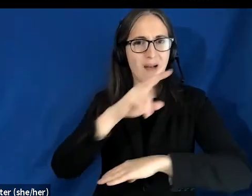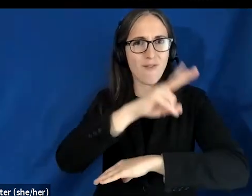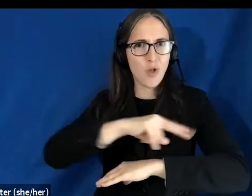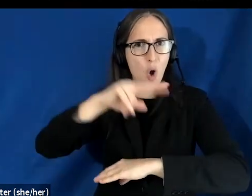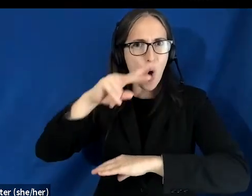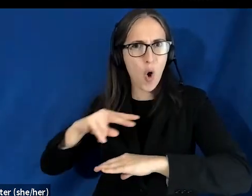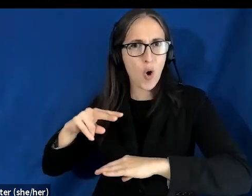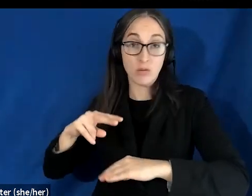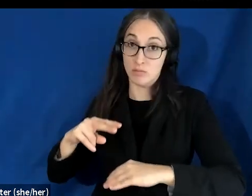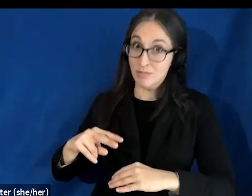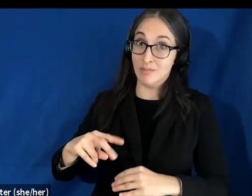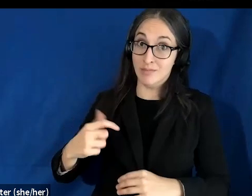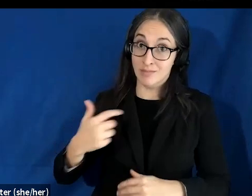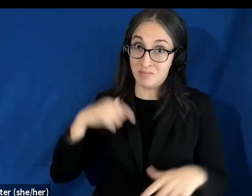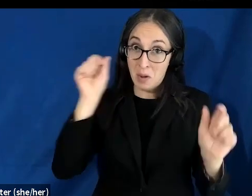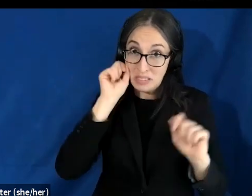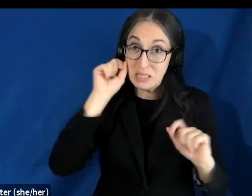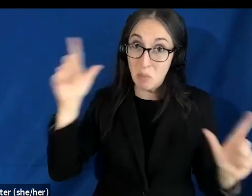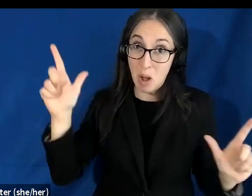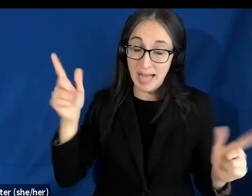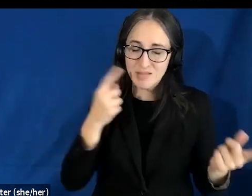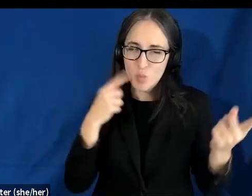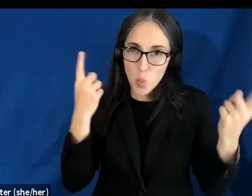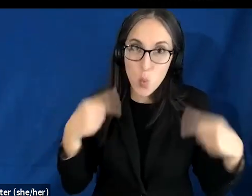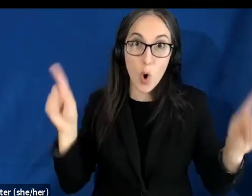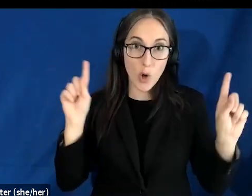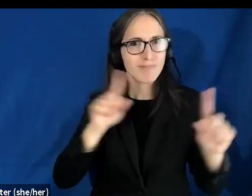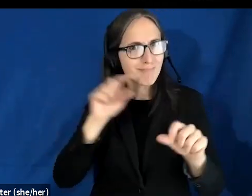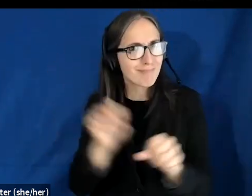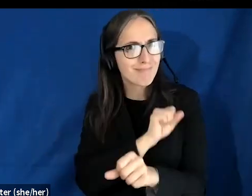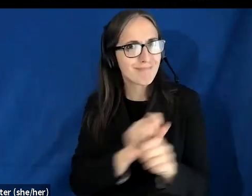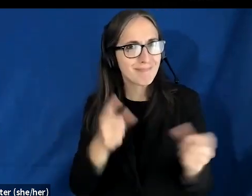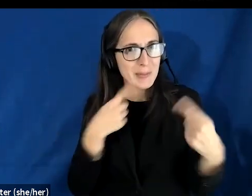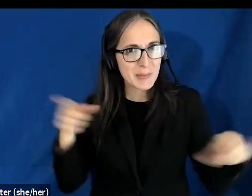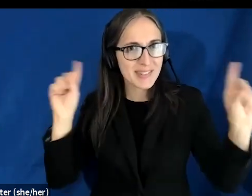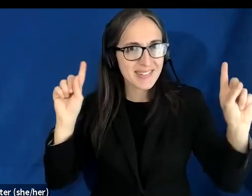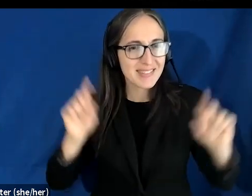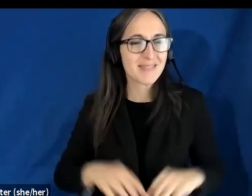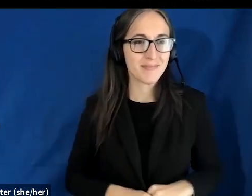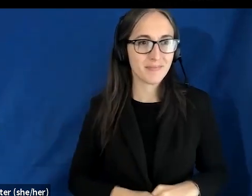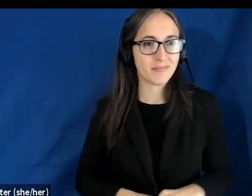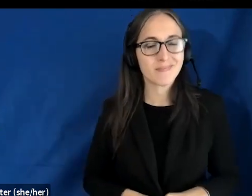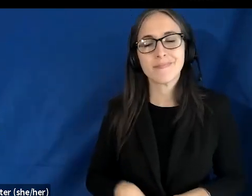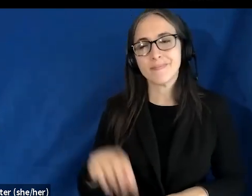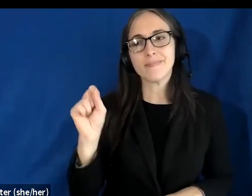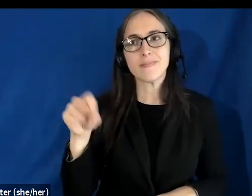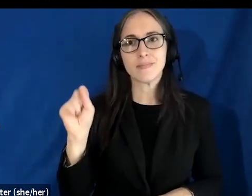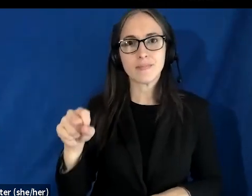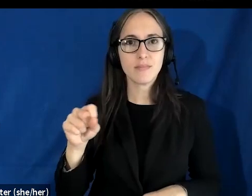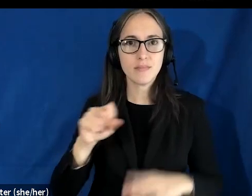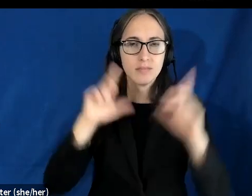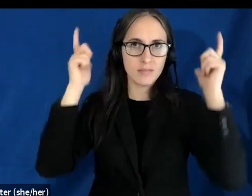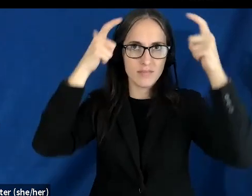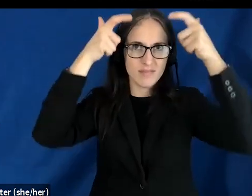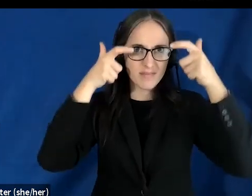that I was pleasantly surprised that it worked. It really, really worked. And so, yeah, I wore the brainwave